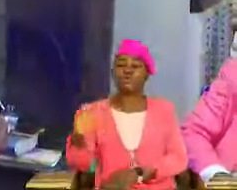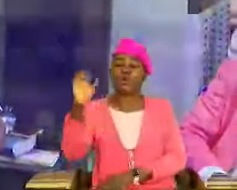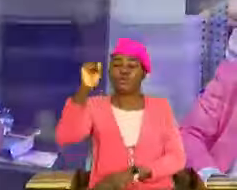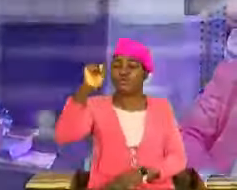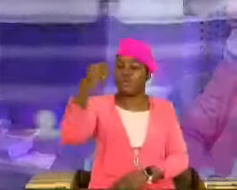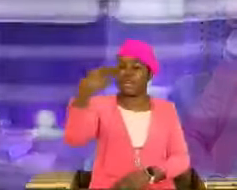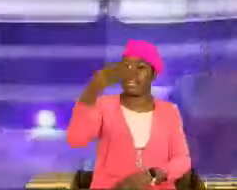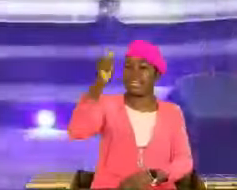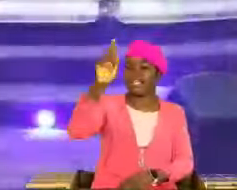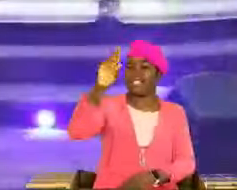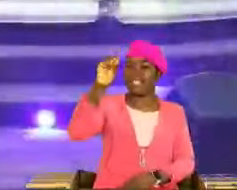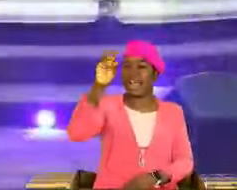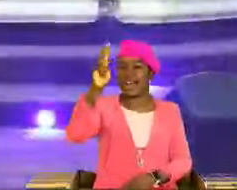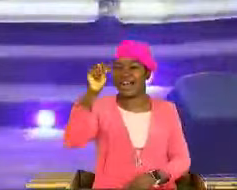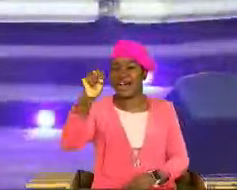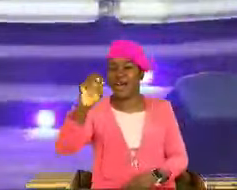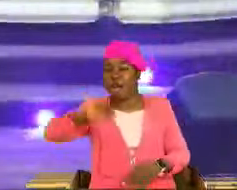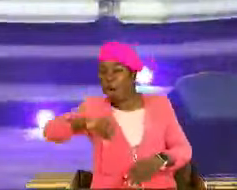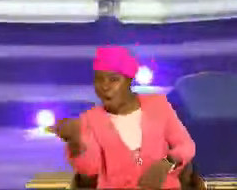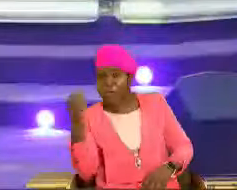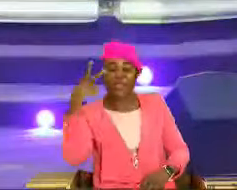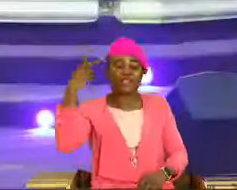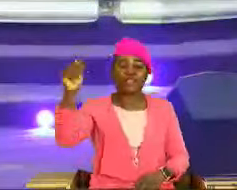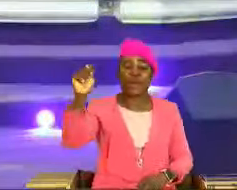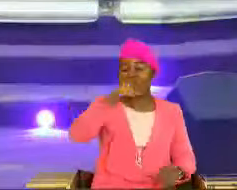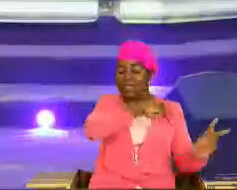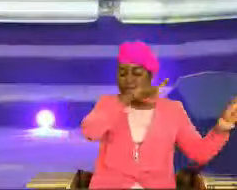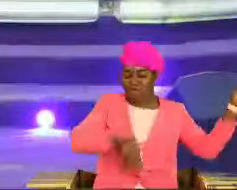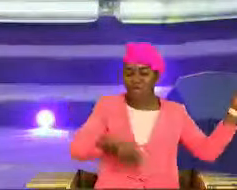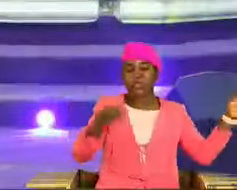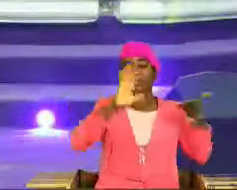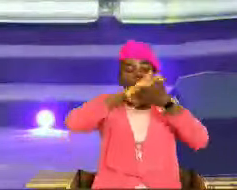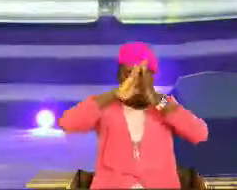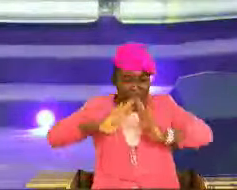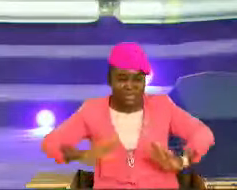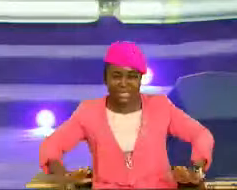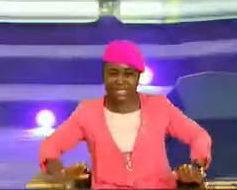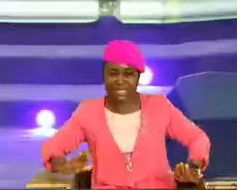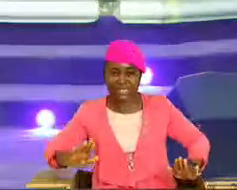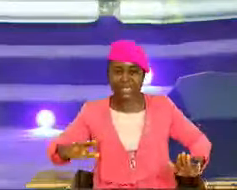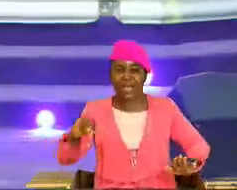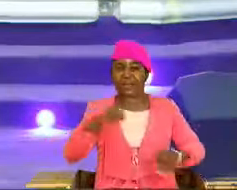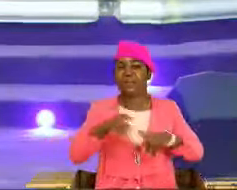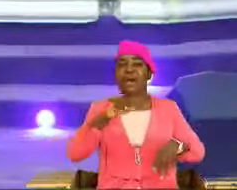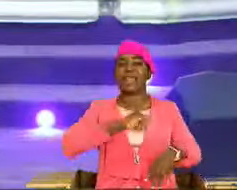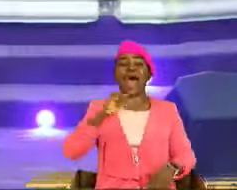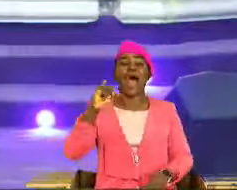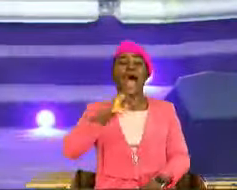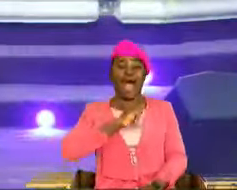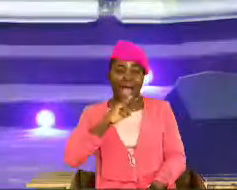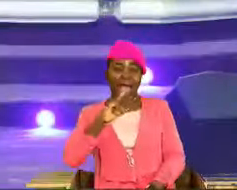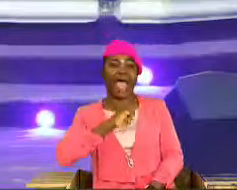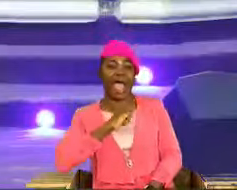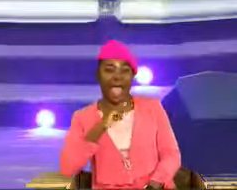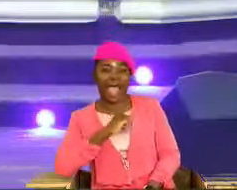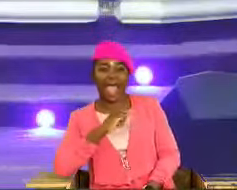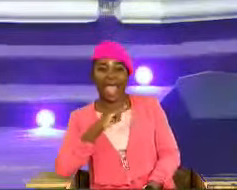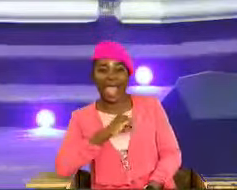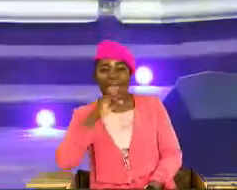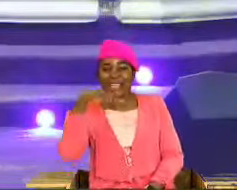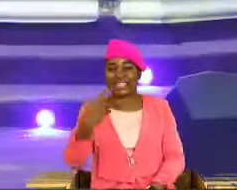feast but I can tell this whole world has being a rock and a shed for